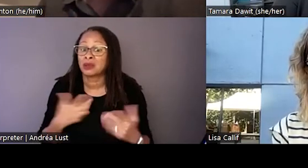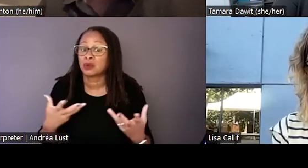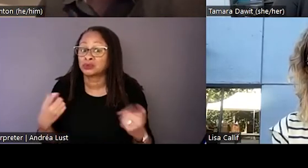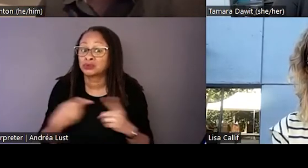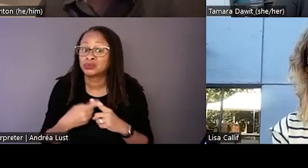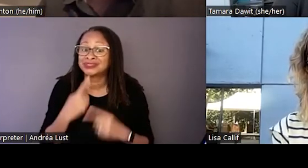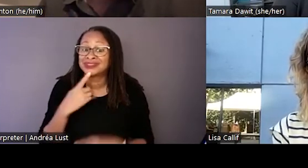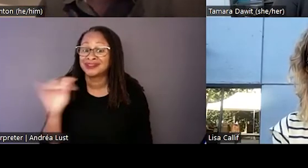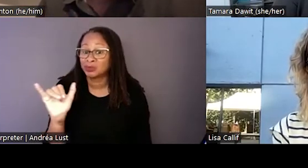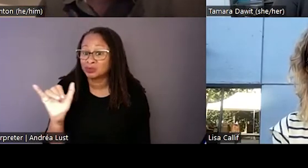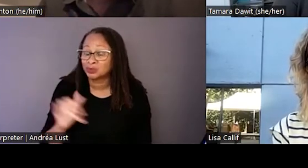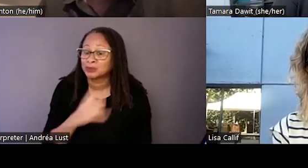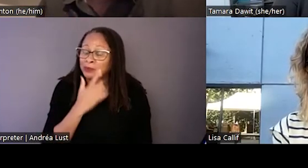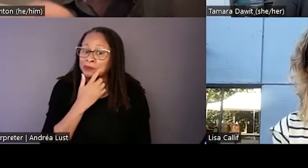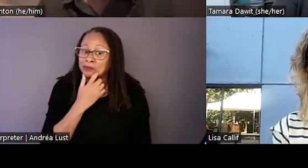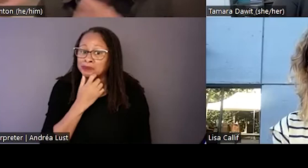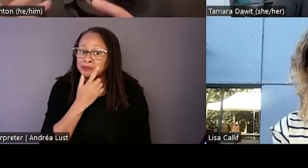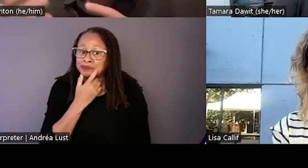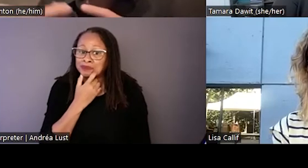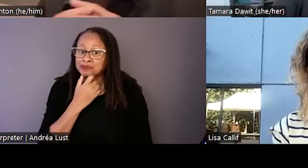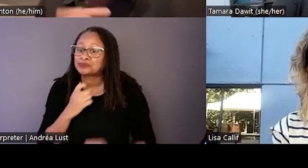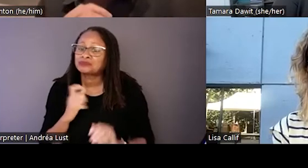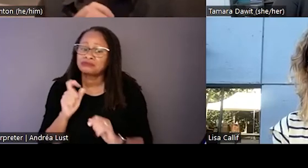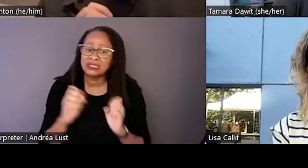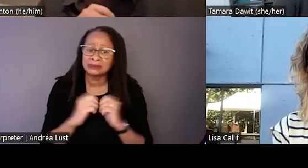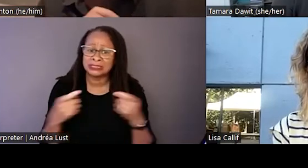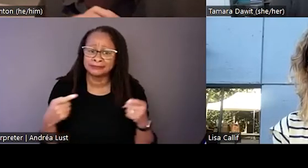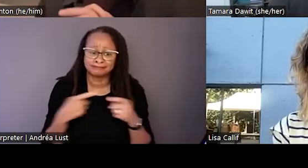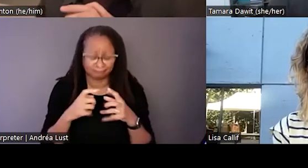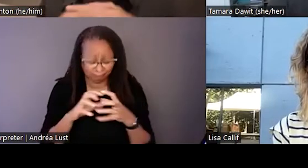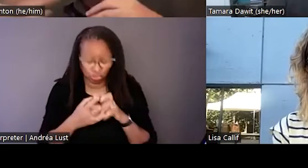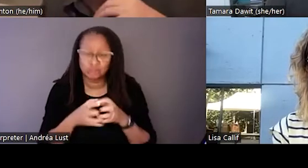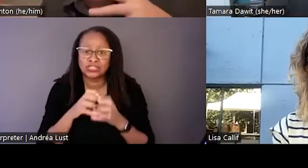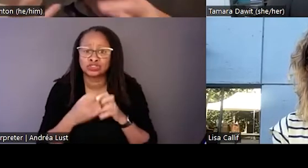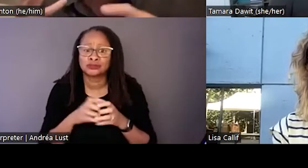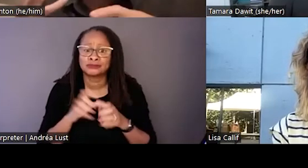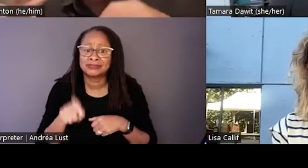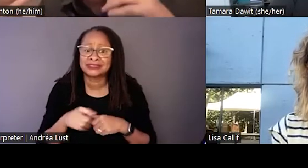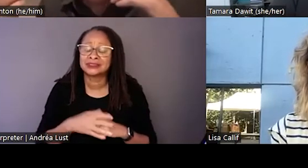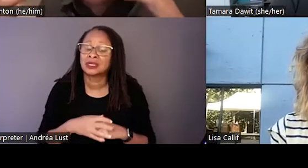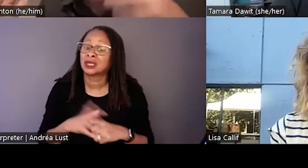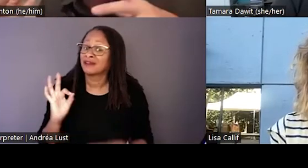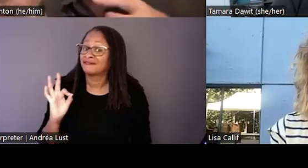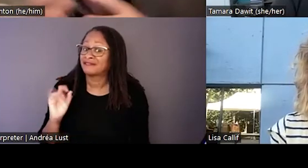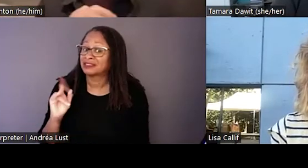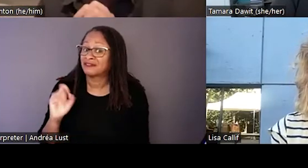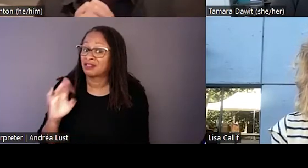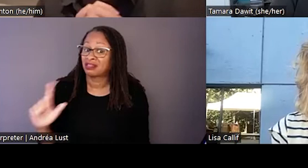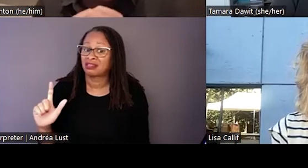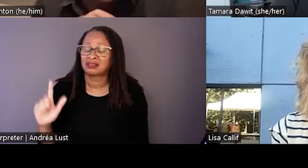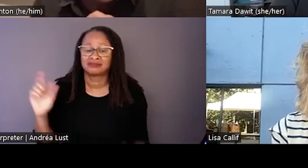And I want to say also that that it has to be intersectional. Festivals, part of this, like not